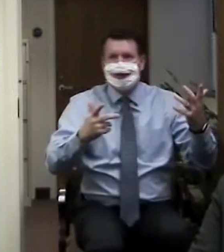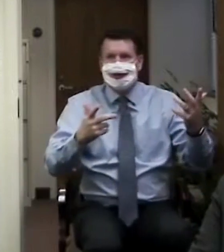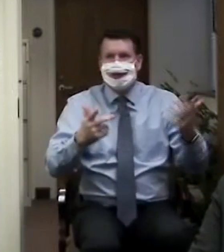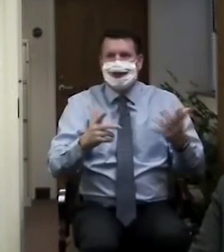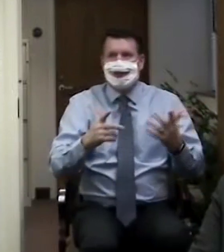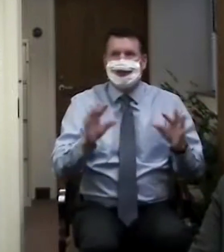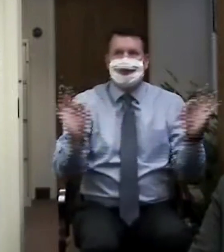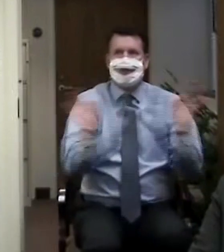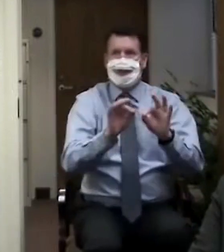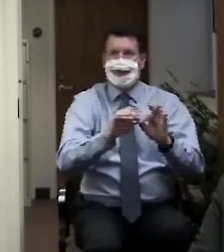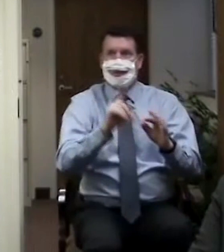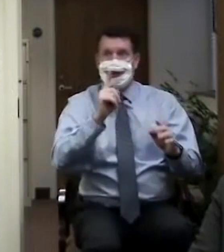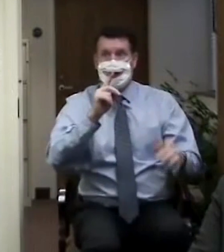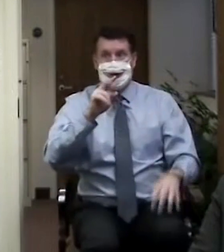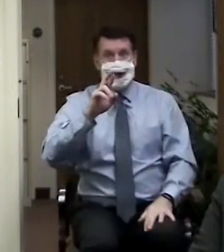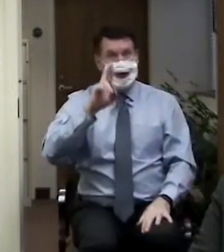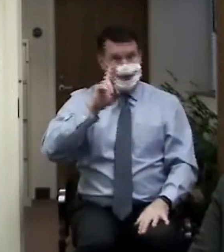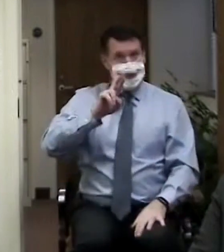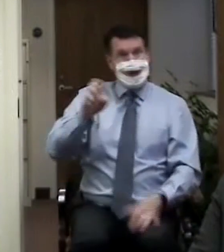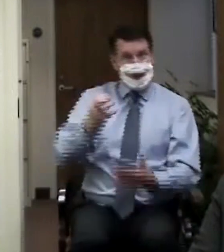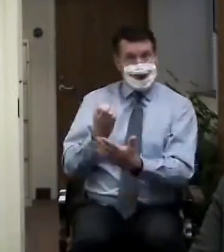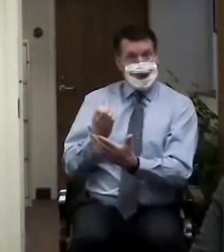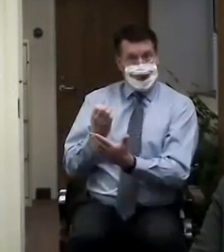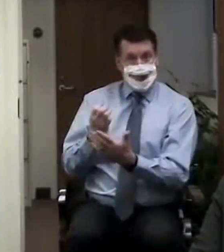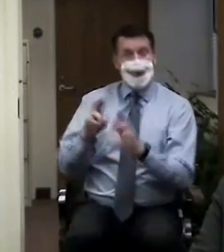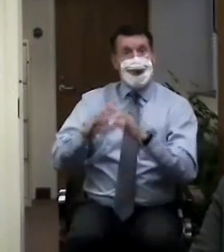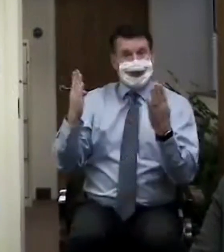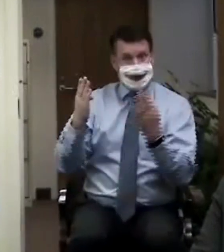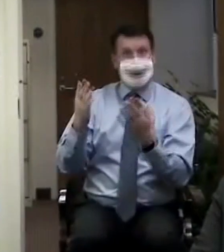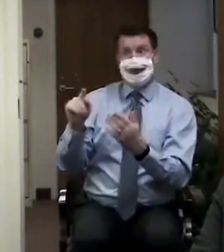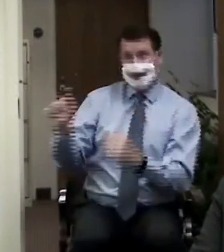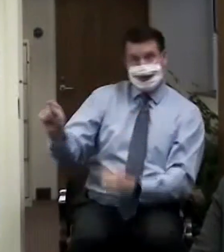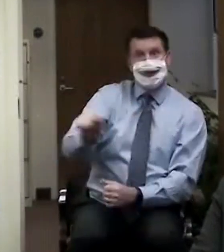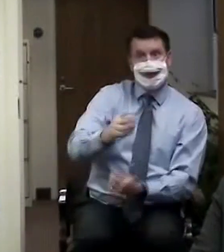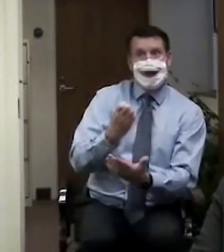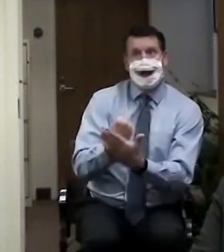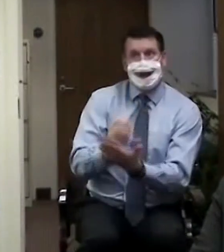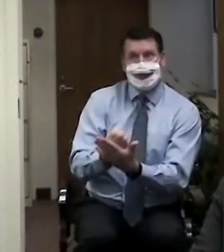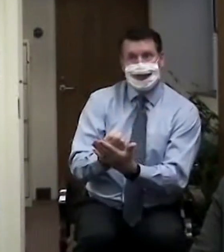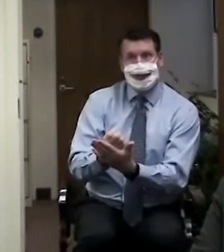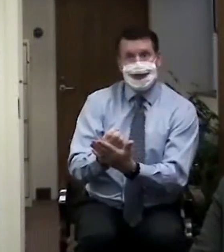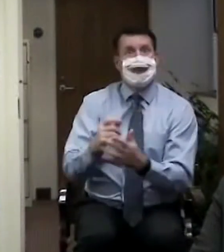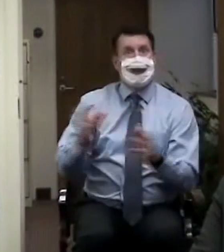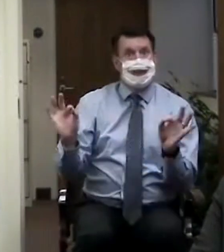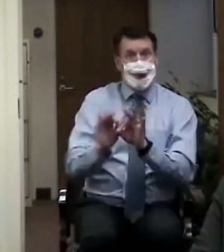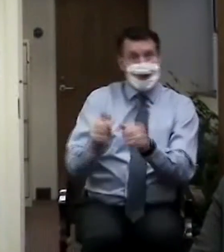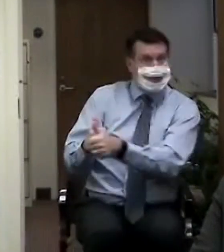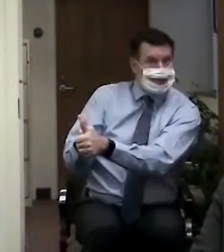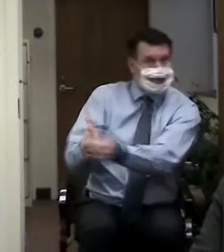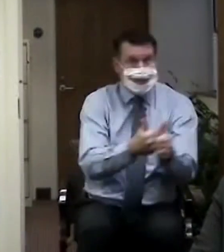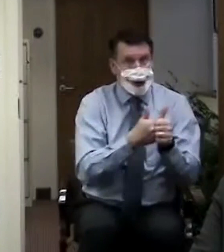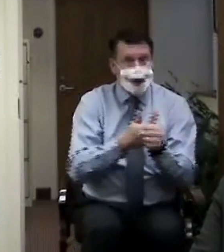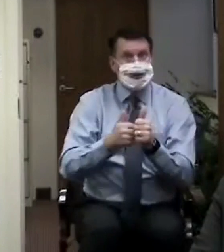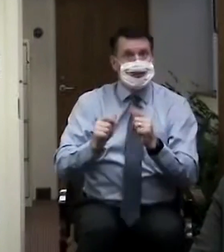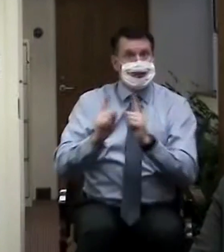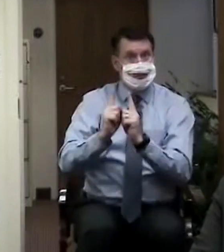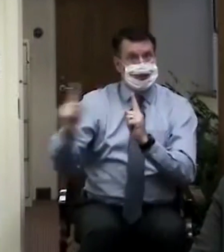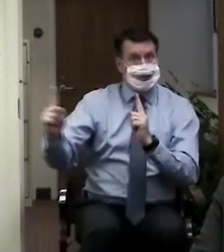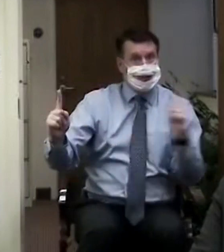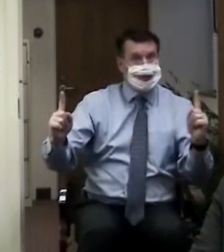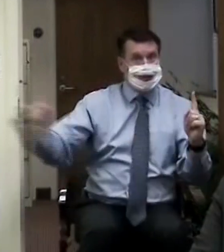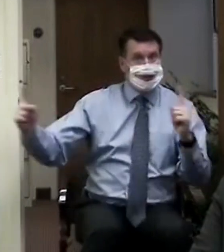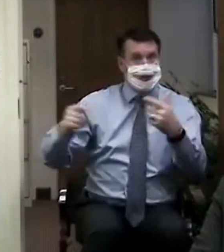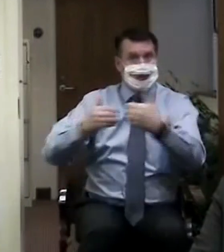I go out, I see someone with a mask. When I stand in line at Dunkin' Donuts, I'm 6 feet behind the person in front of